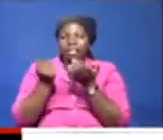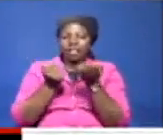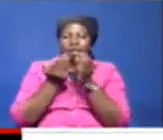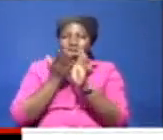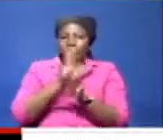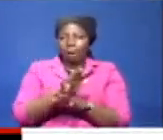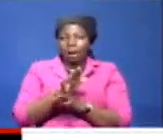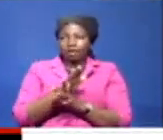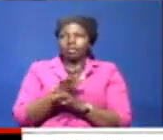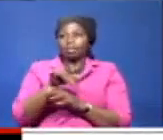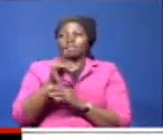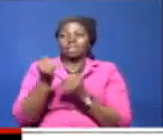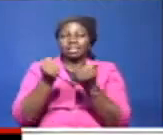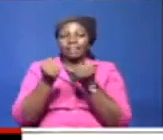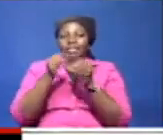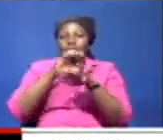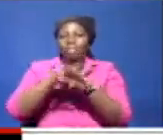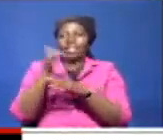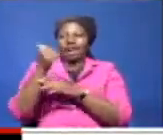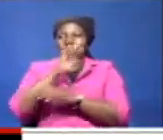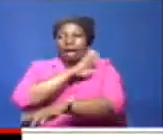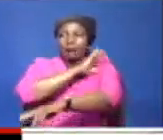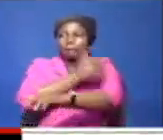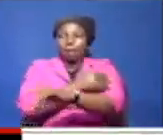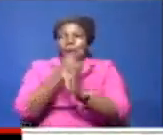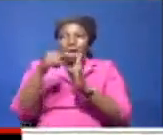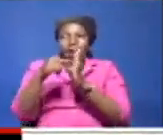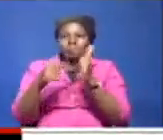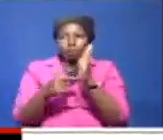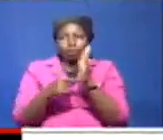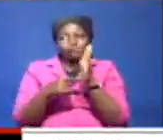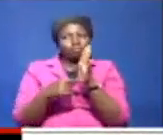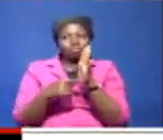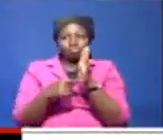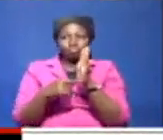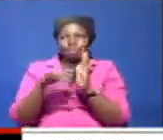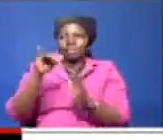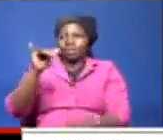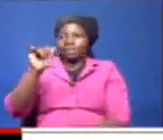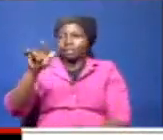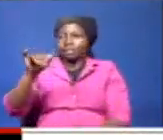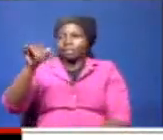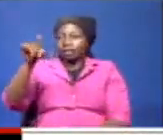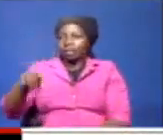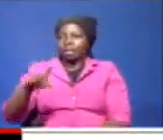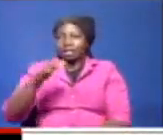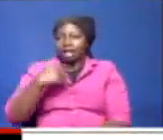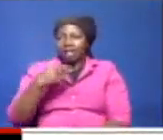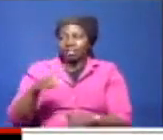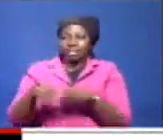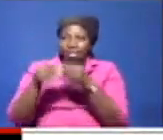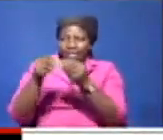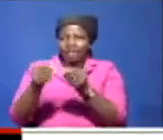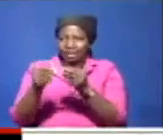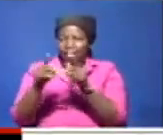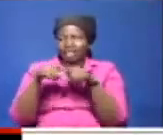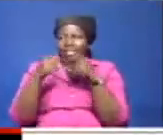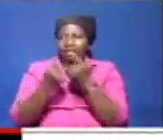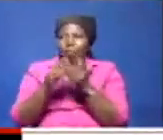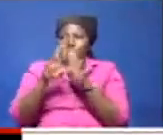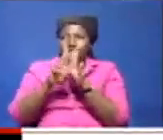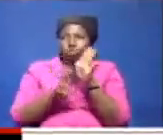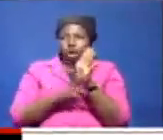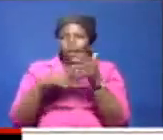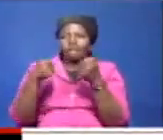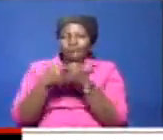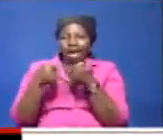any power points. He consolidate your lead. I'm sure Yari must have given some team orders. Don't fight. Don't struggle. You guys